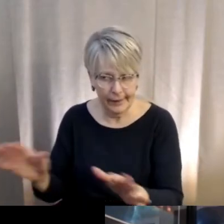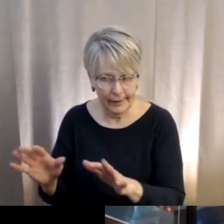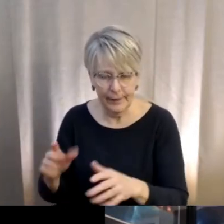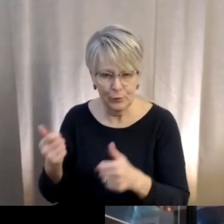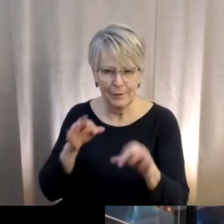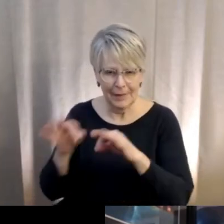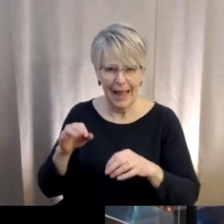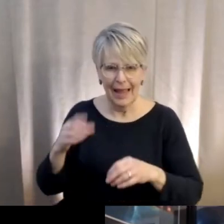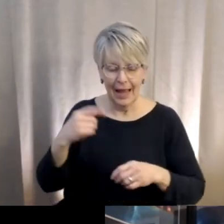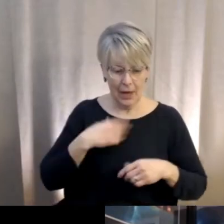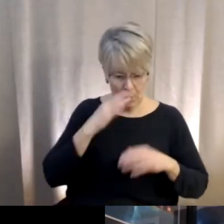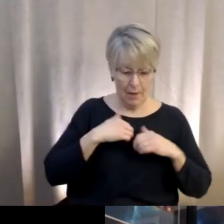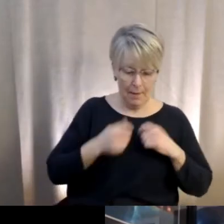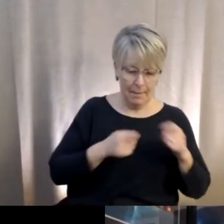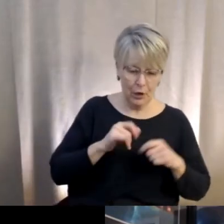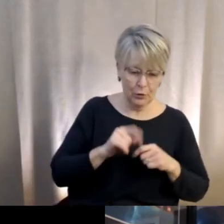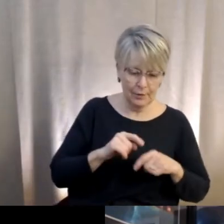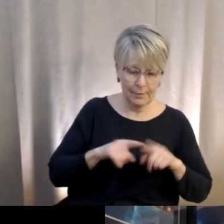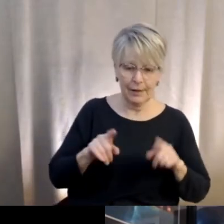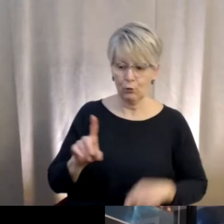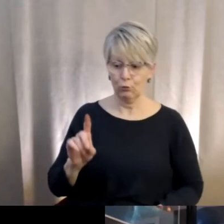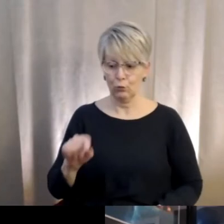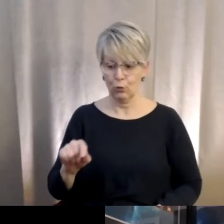how I've managed it, where, you know,